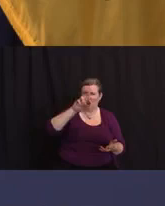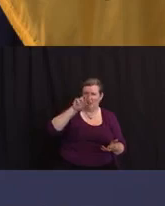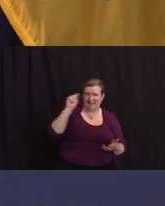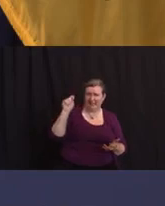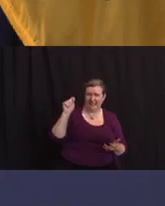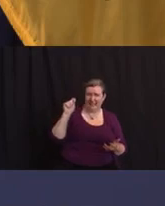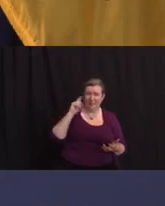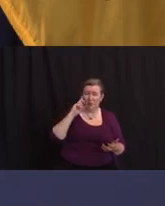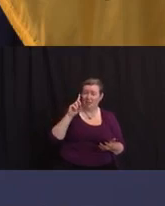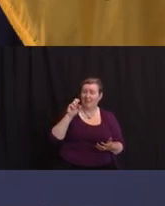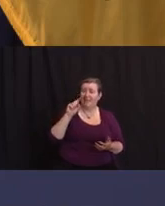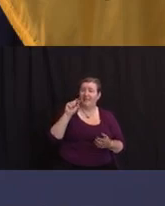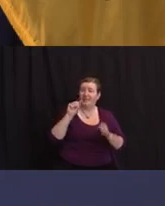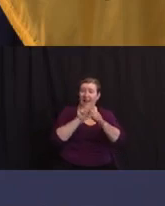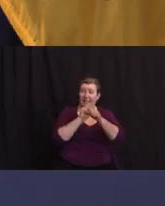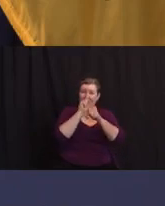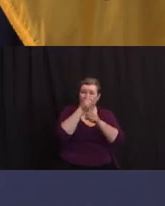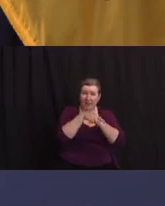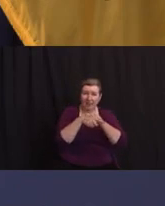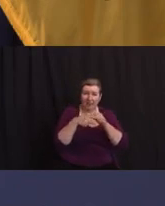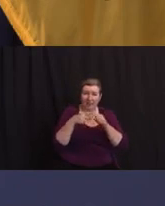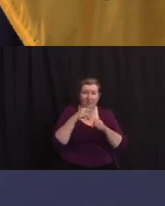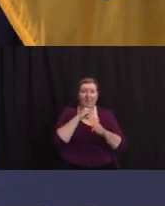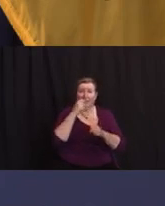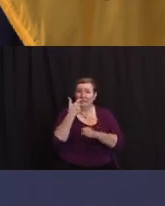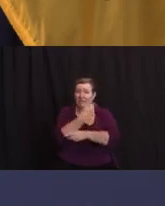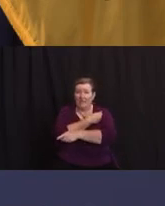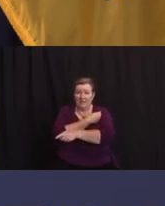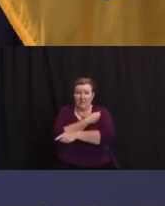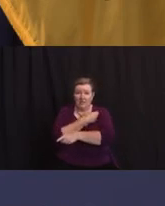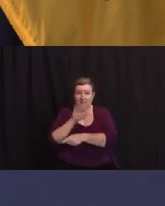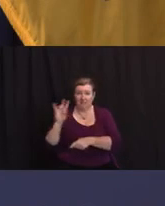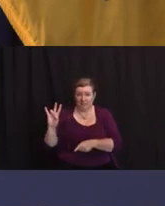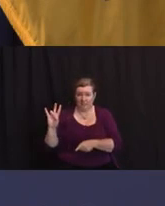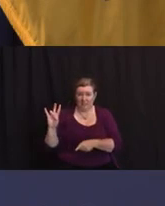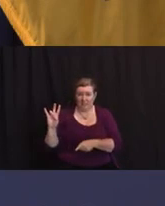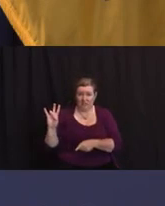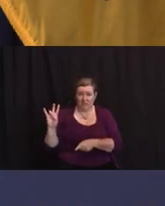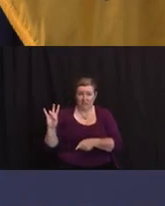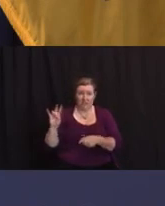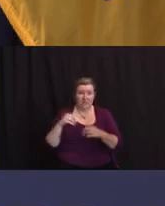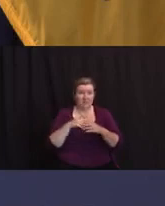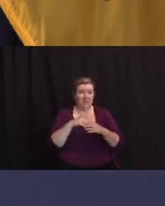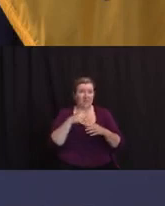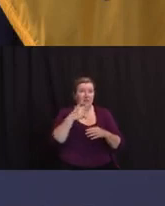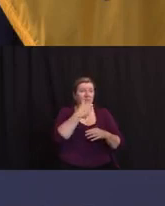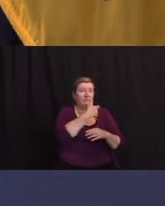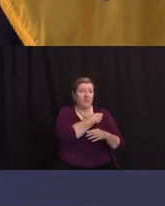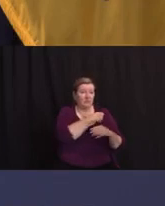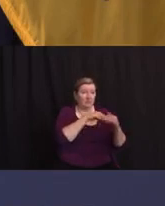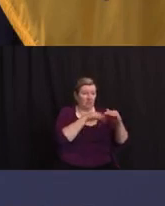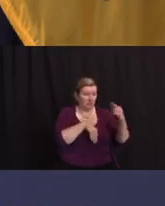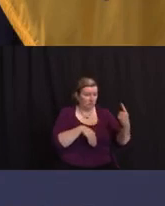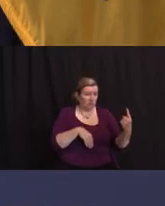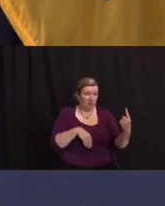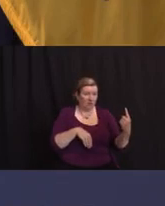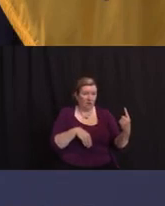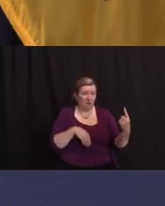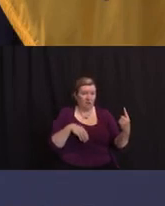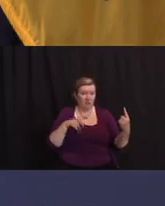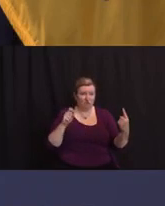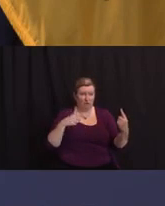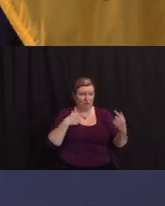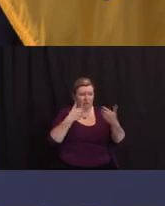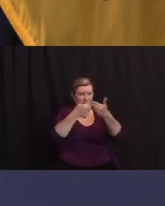in an unvaccinated person is 7. In a vaccinated person, it's less than 1. Should there be separate RTs for vaccinated